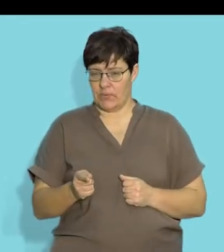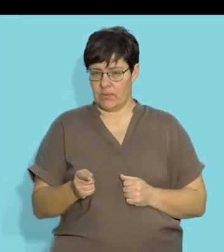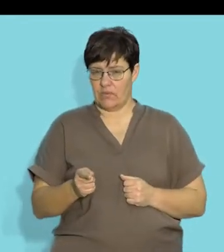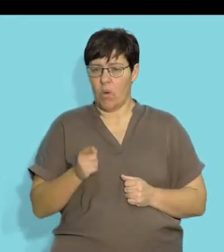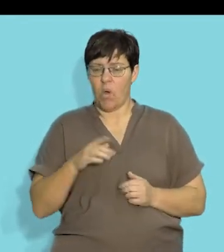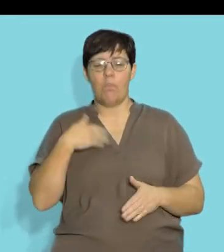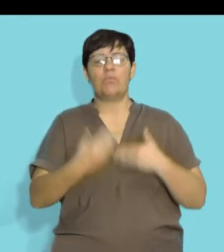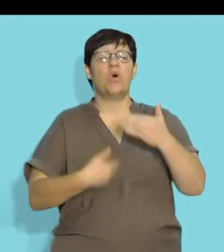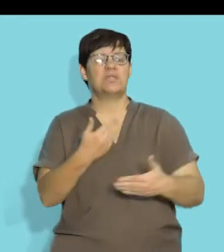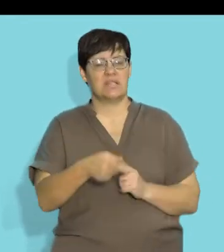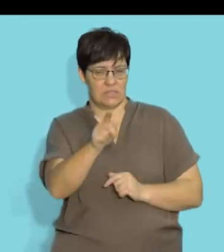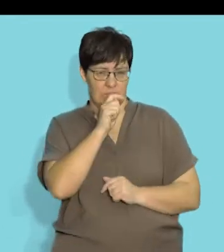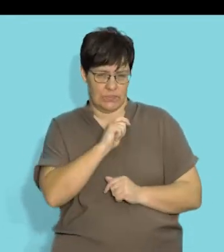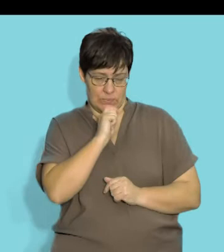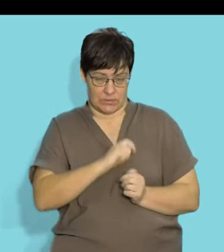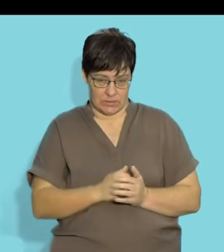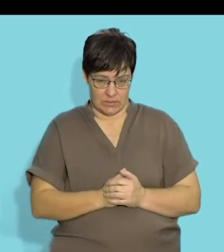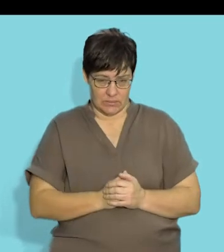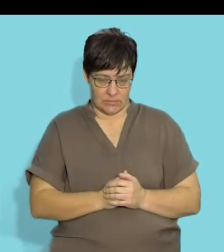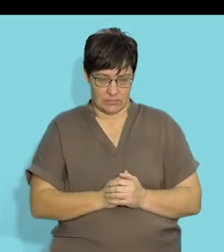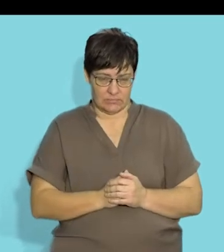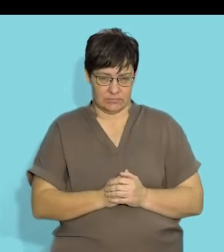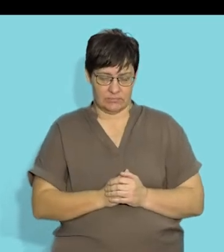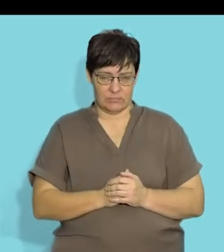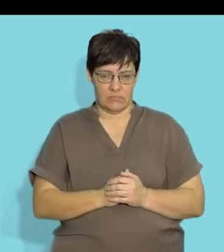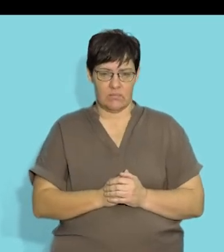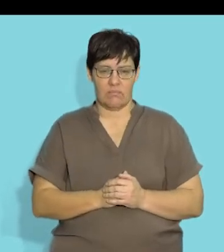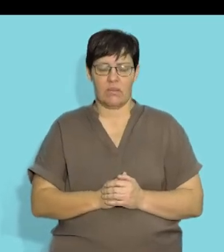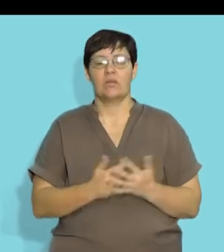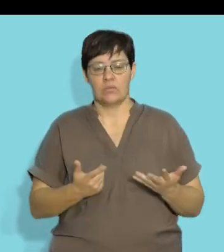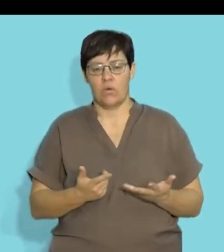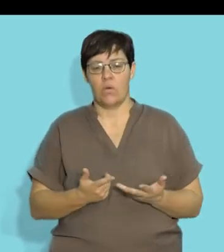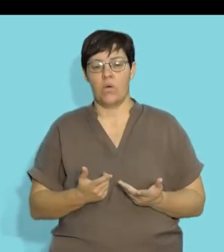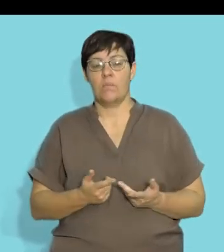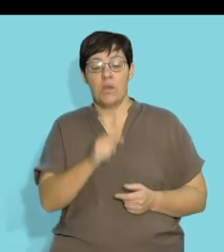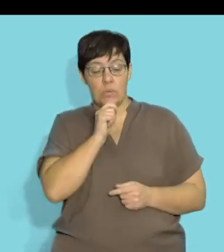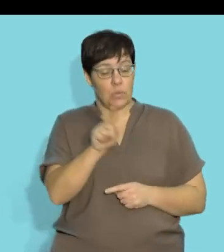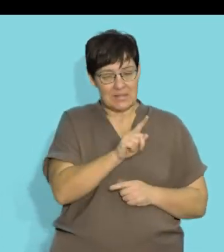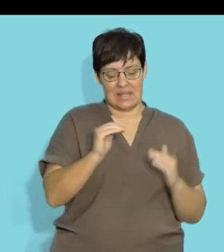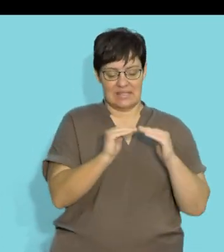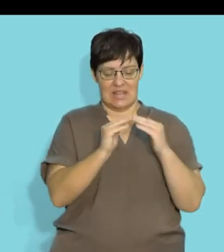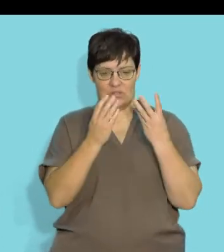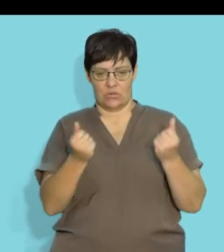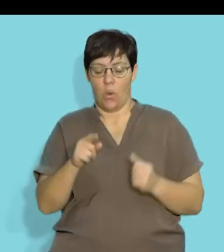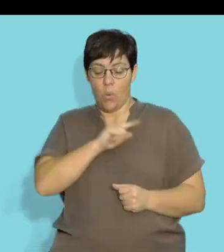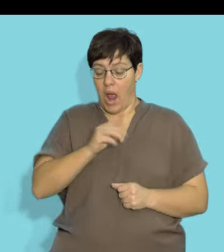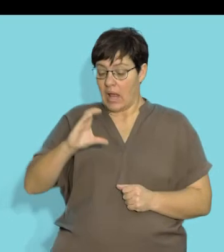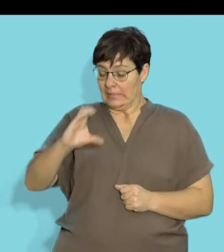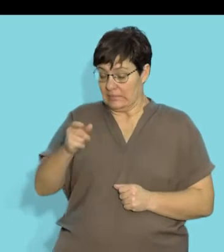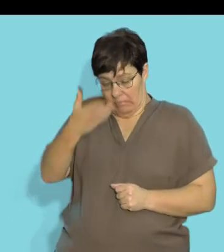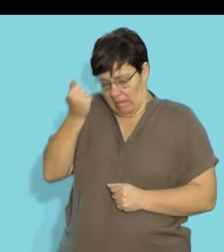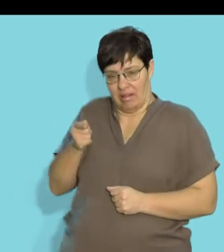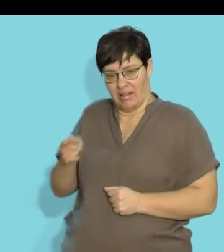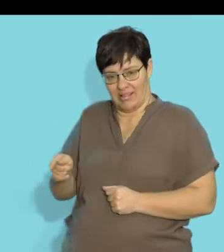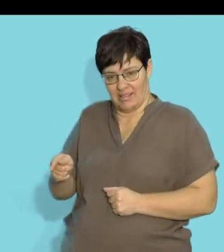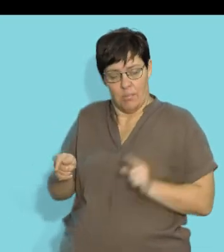a technique or a procedure that is carried out using a standard solution to determine an unknown